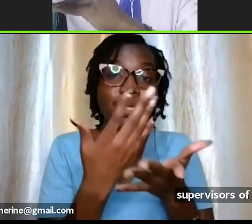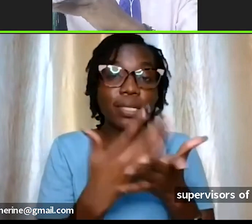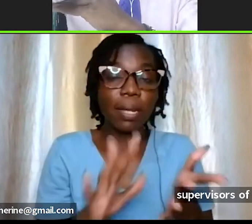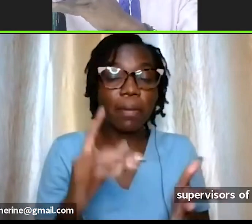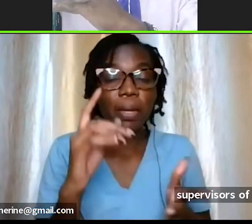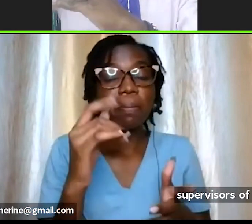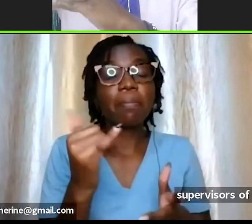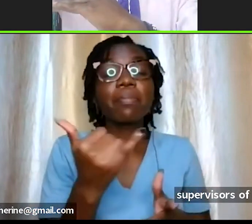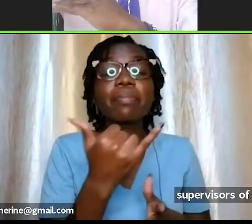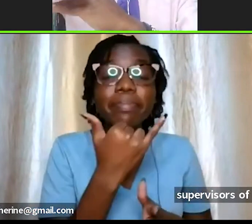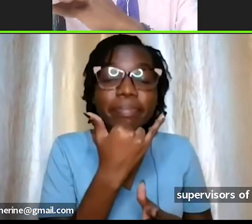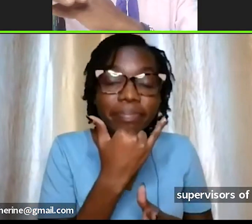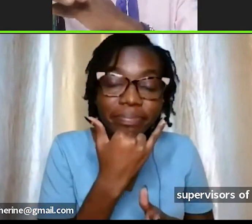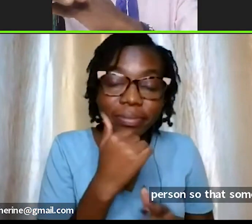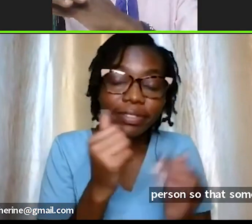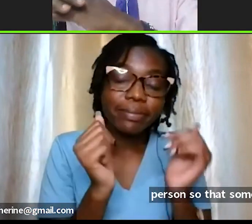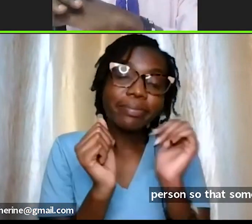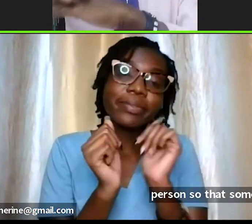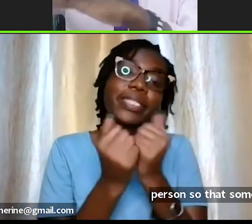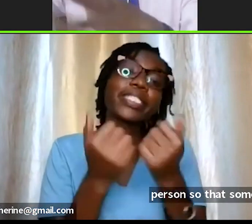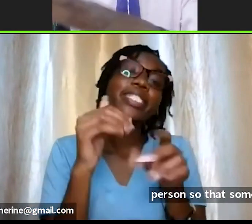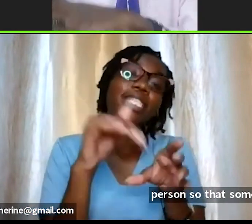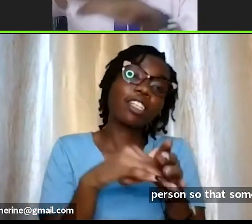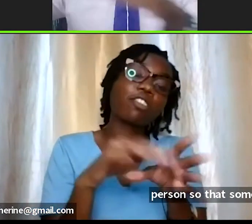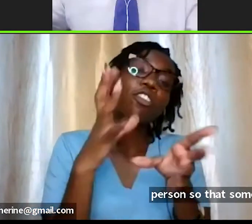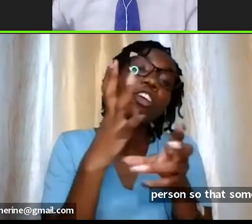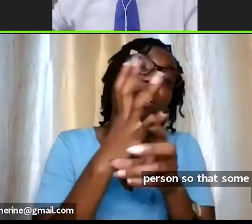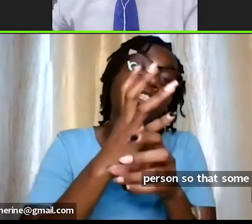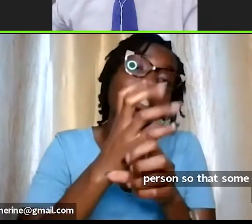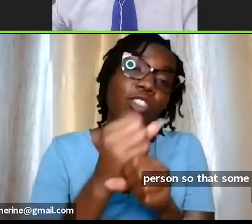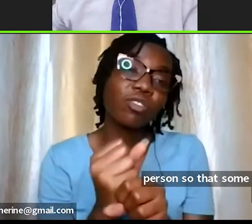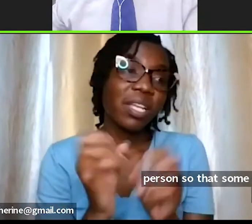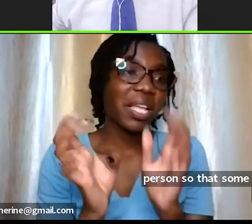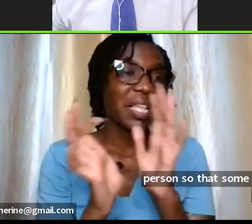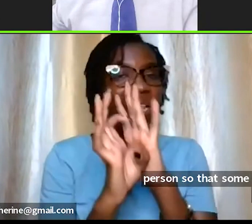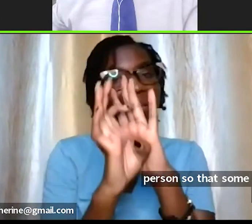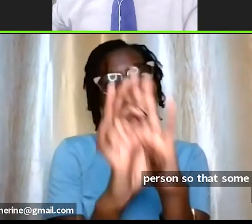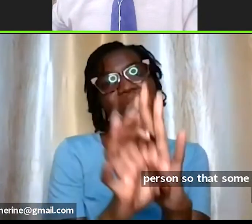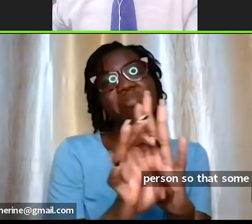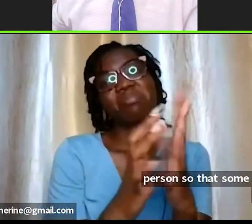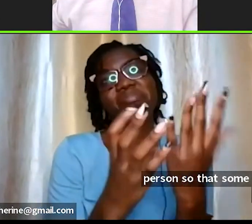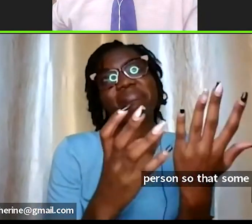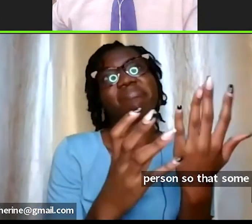done within the organization, for example, poor